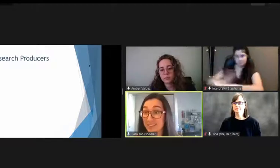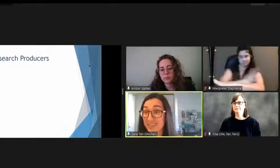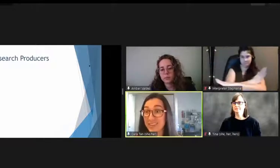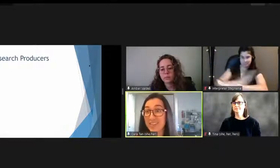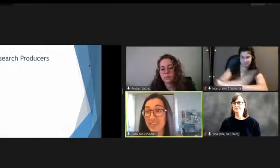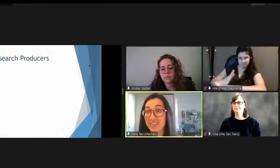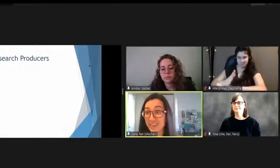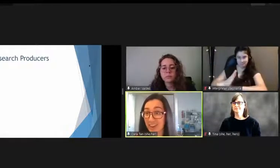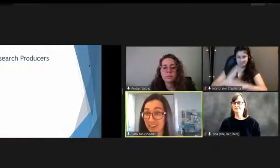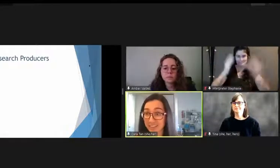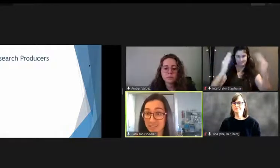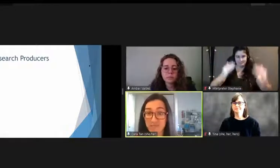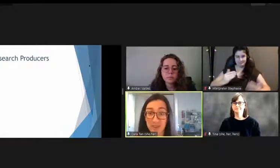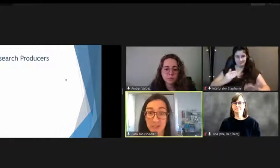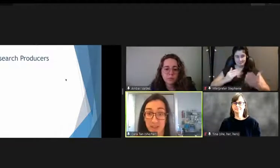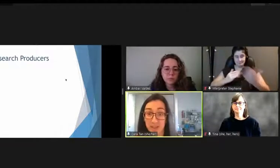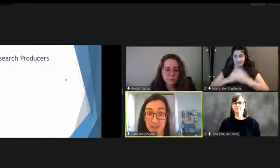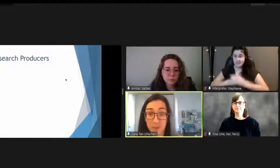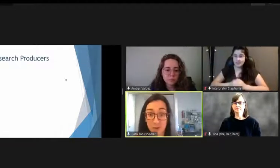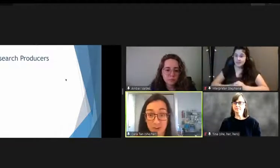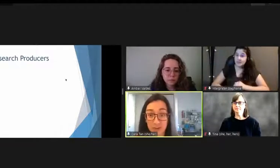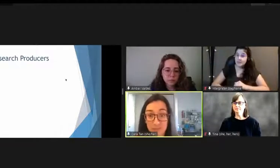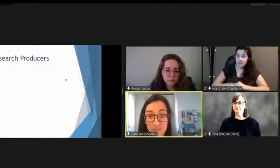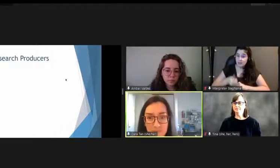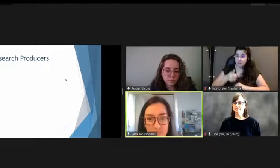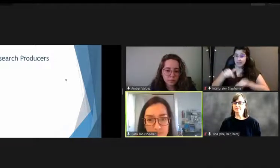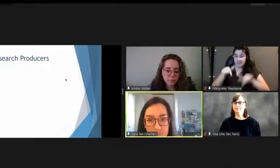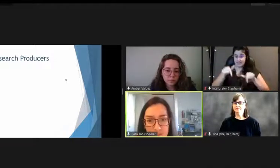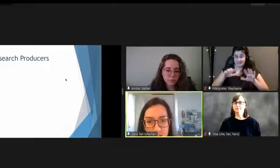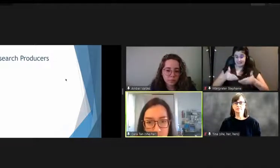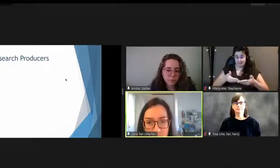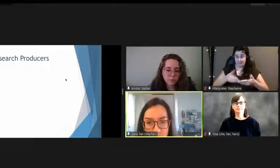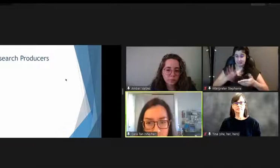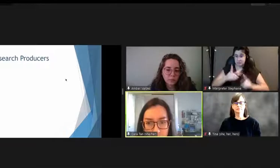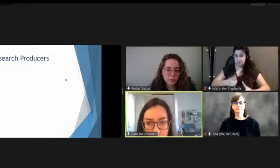be in this class and maybe in the future.